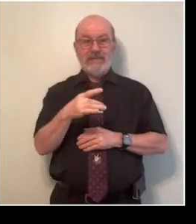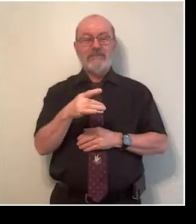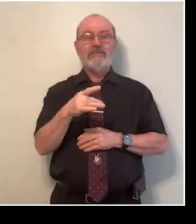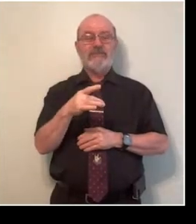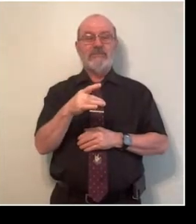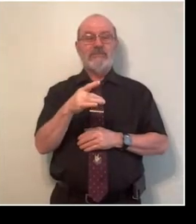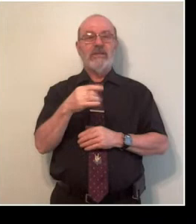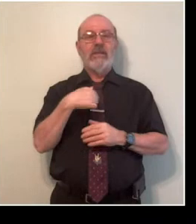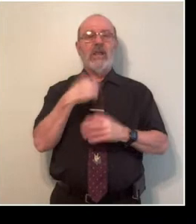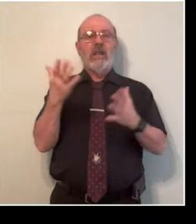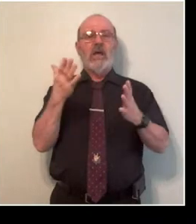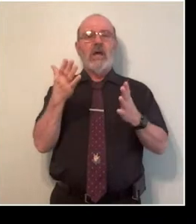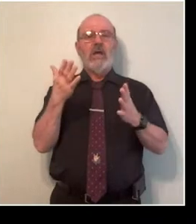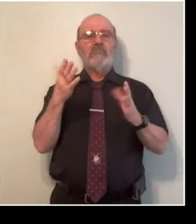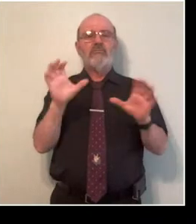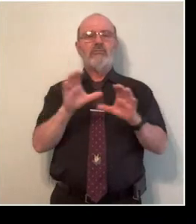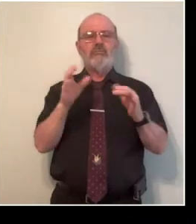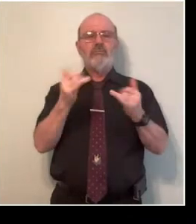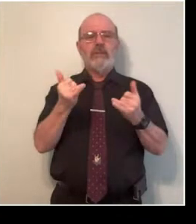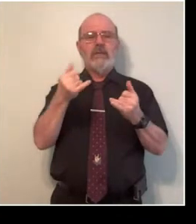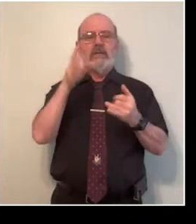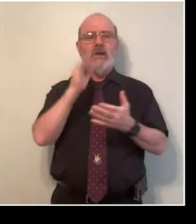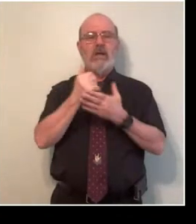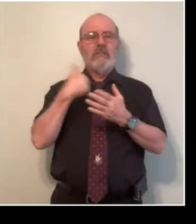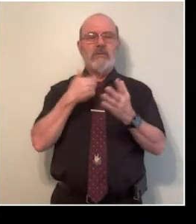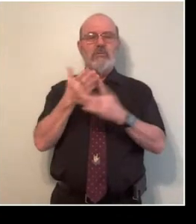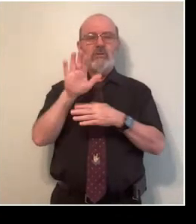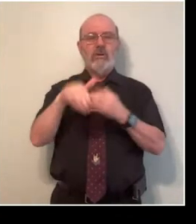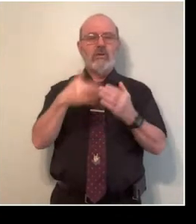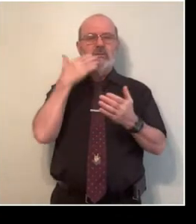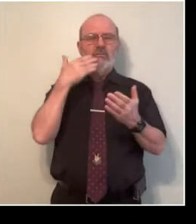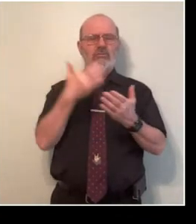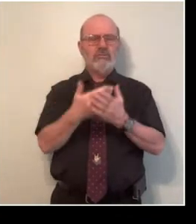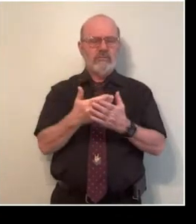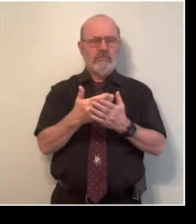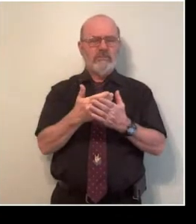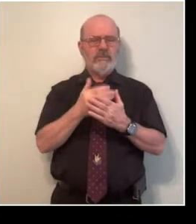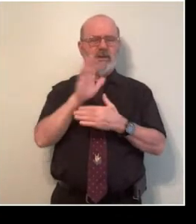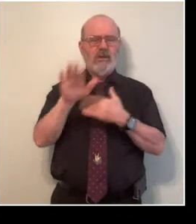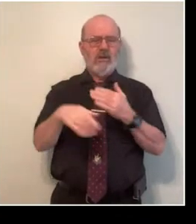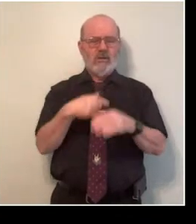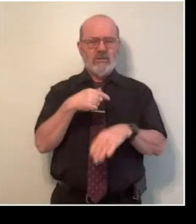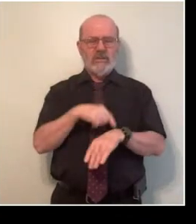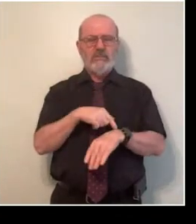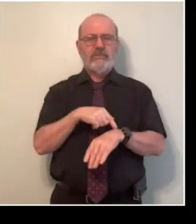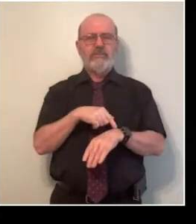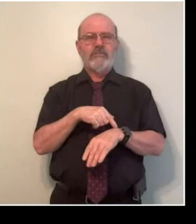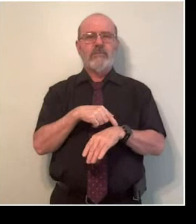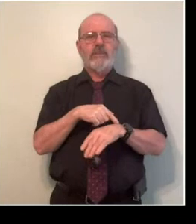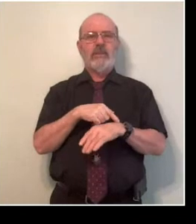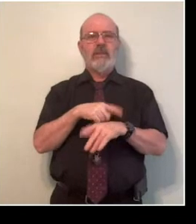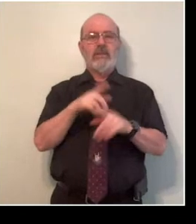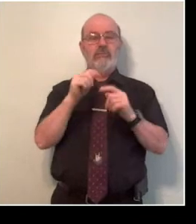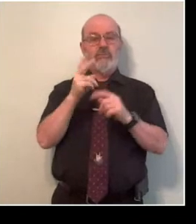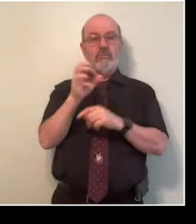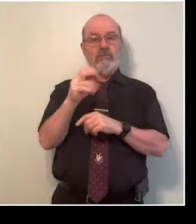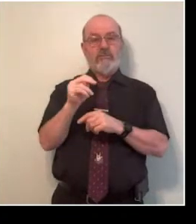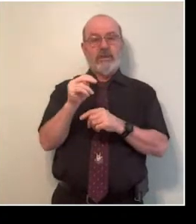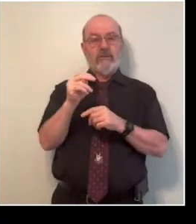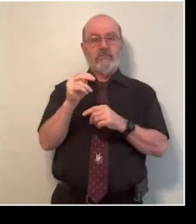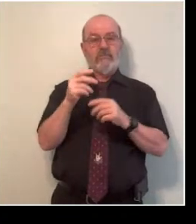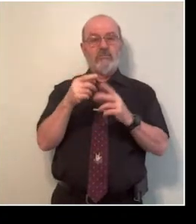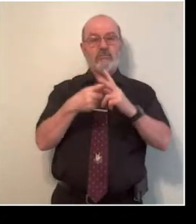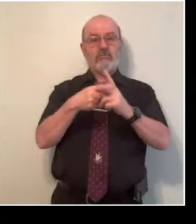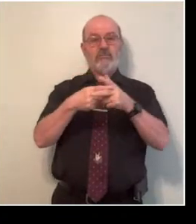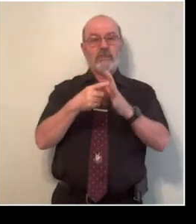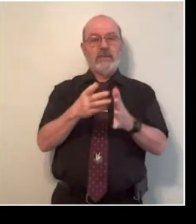lot on my plate today, and the Lord helped me through it all. He is so good all the time. I took the van to the shop, helped a